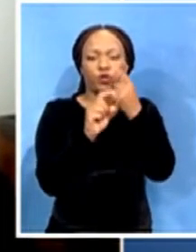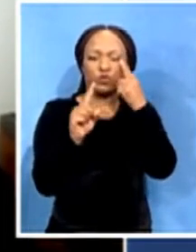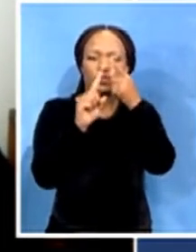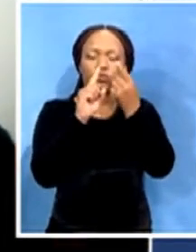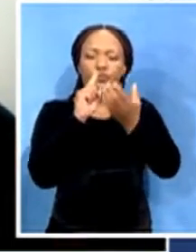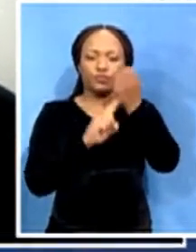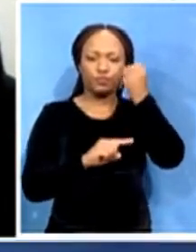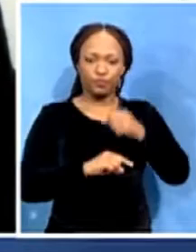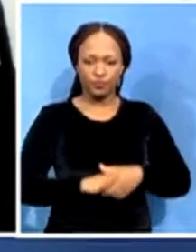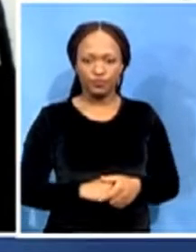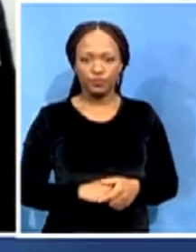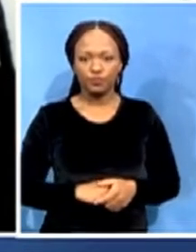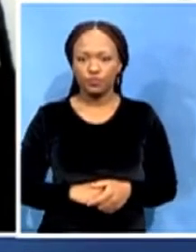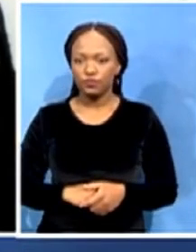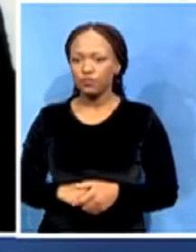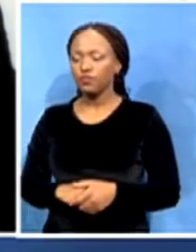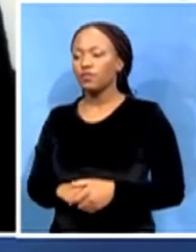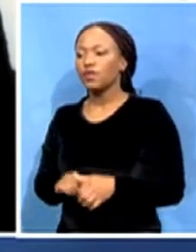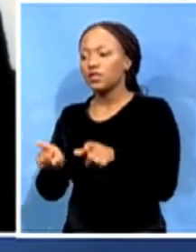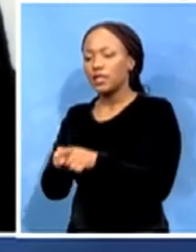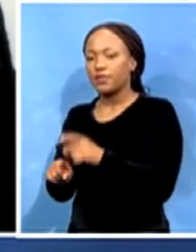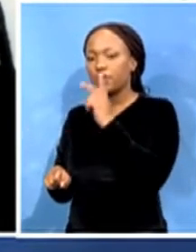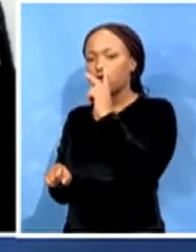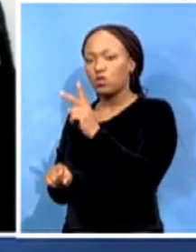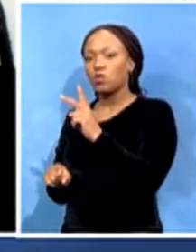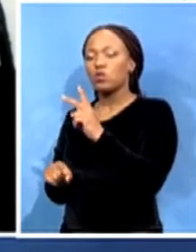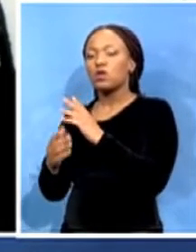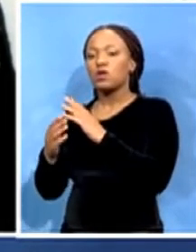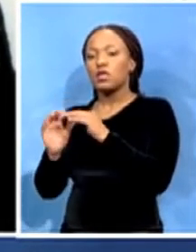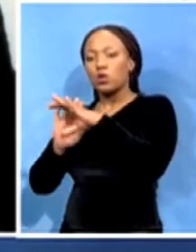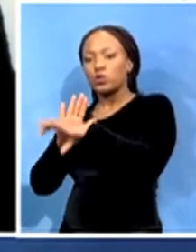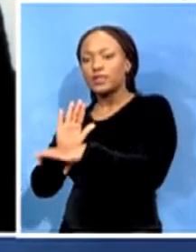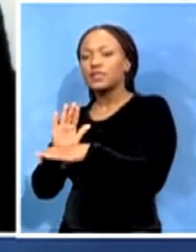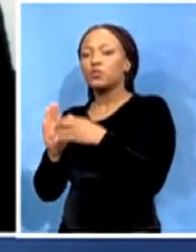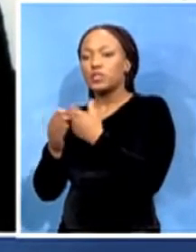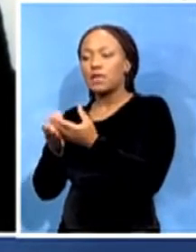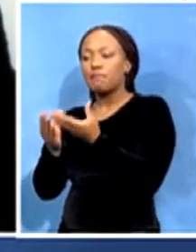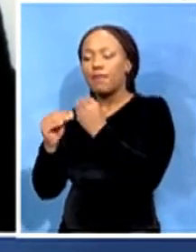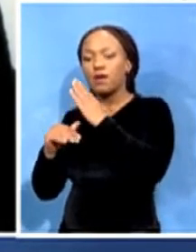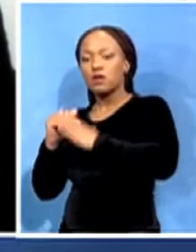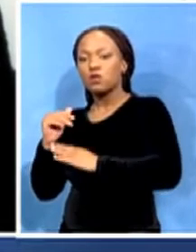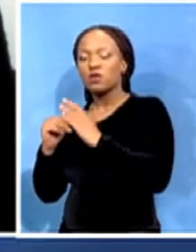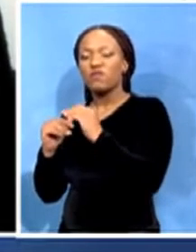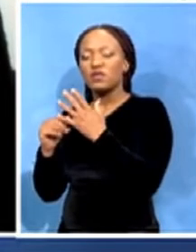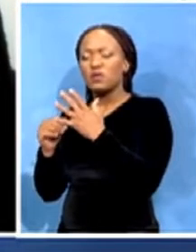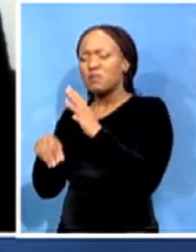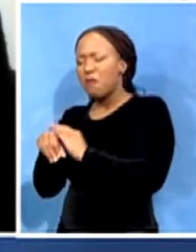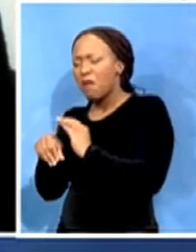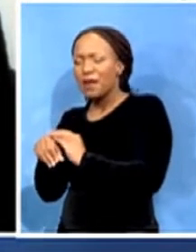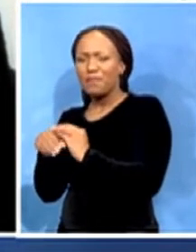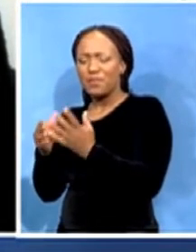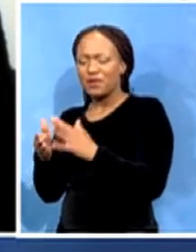recourse in the Constitution, especially when we deal with social ills, especially when we deal with issues like